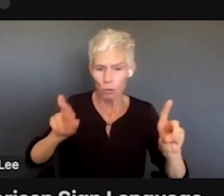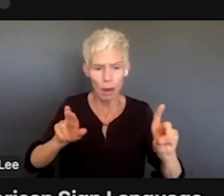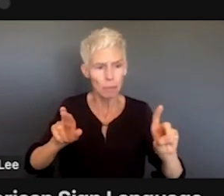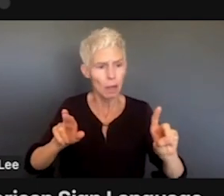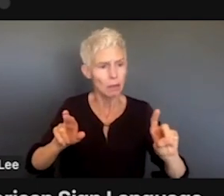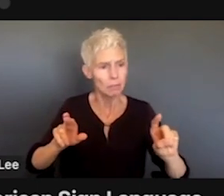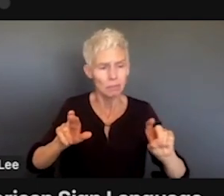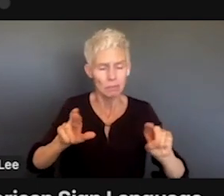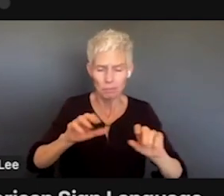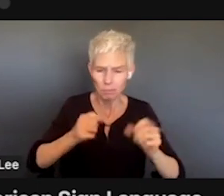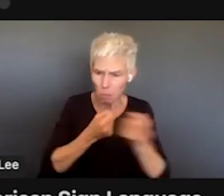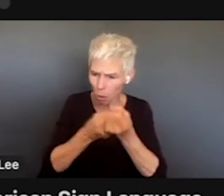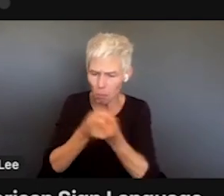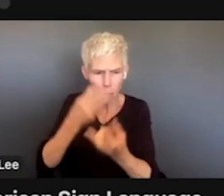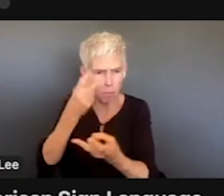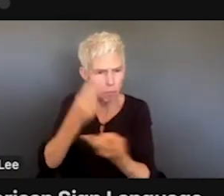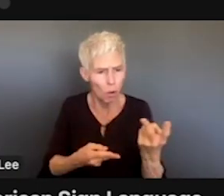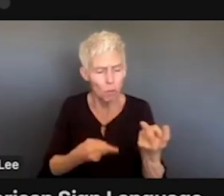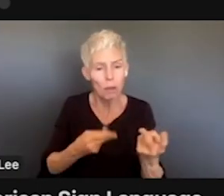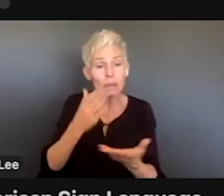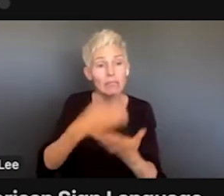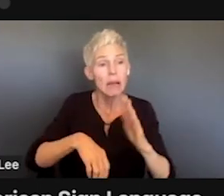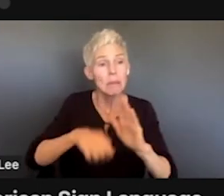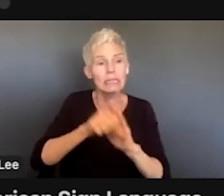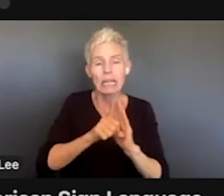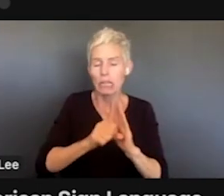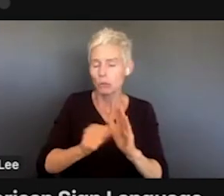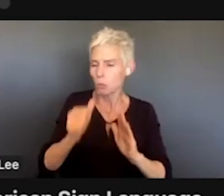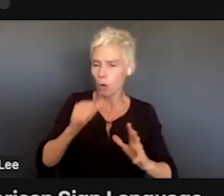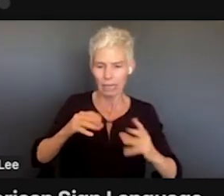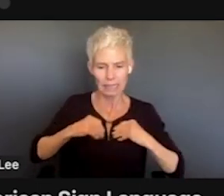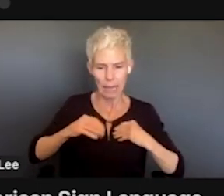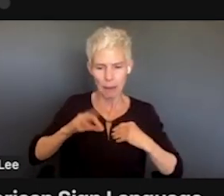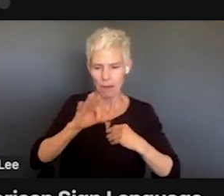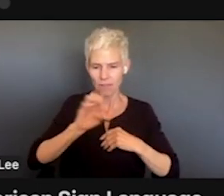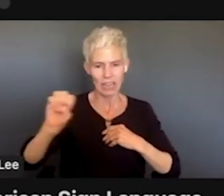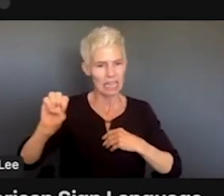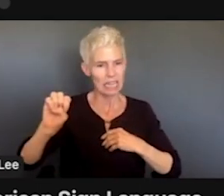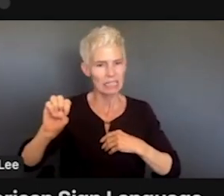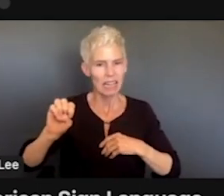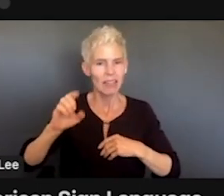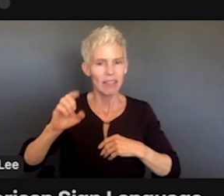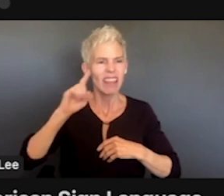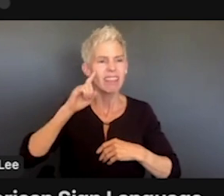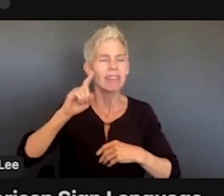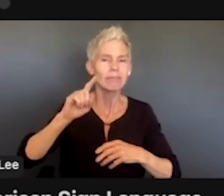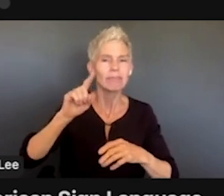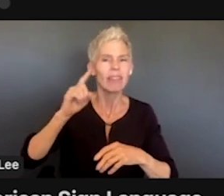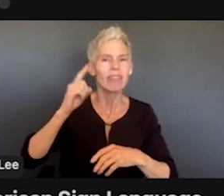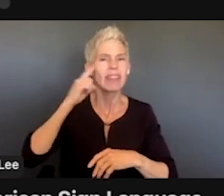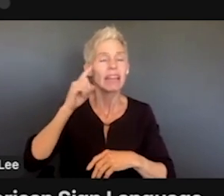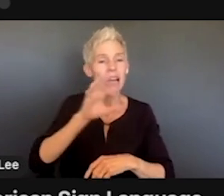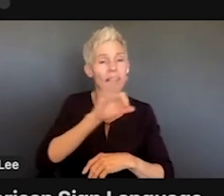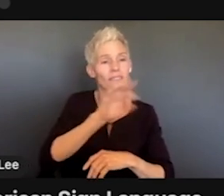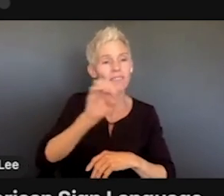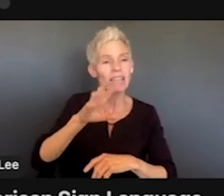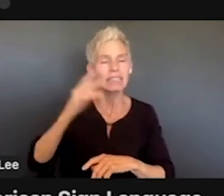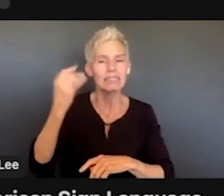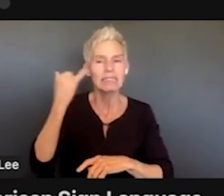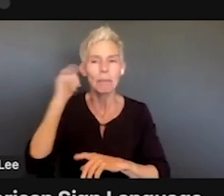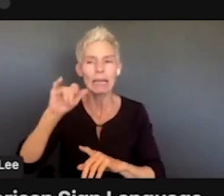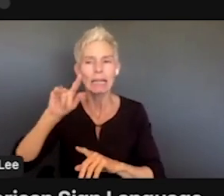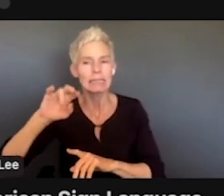that they would never embrace fees. They think of them as taxes. And what they did embrace, however, was